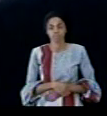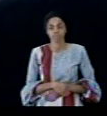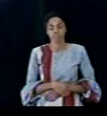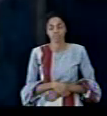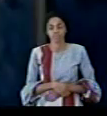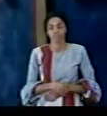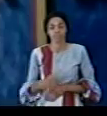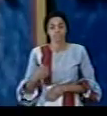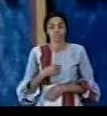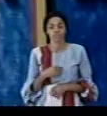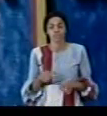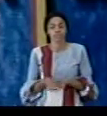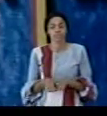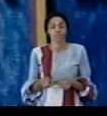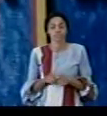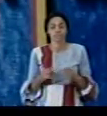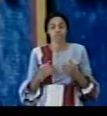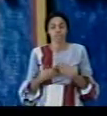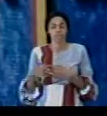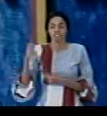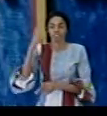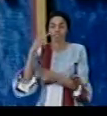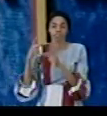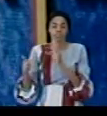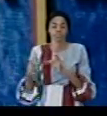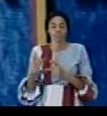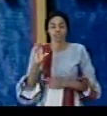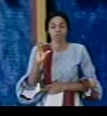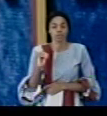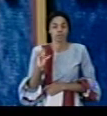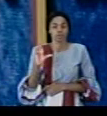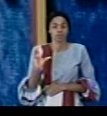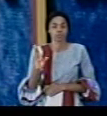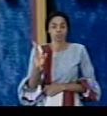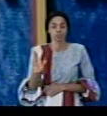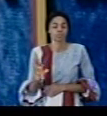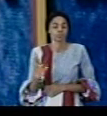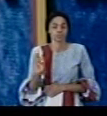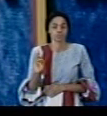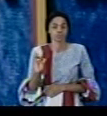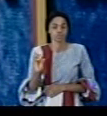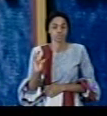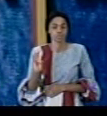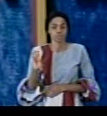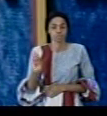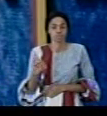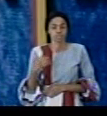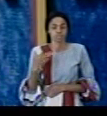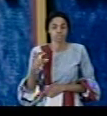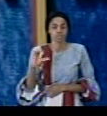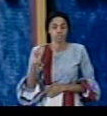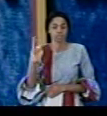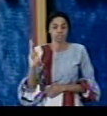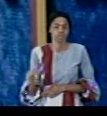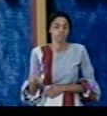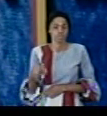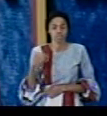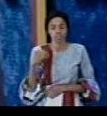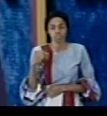We also have Prophet Olubode of CAN, Director of